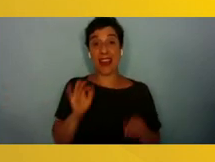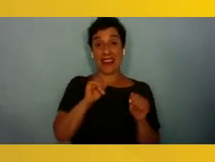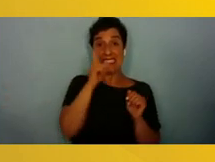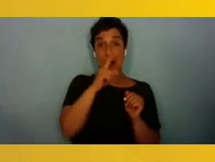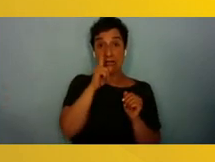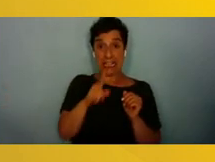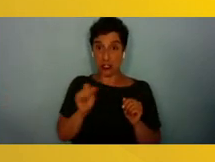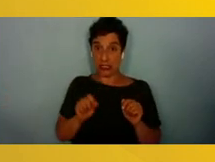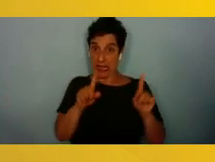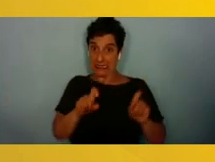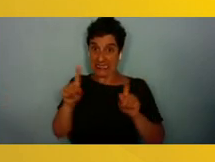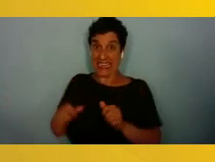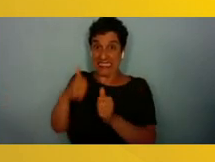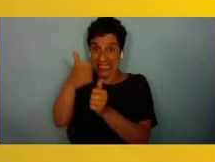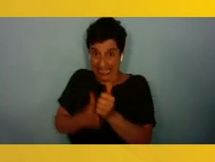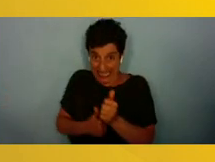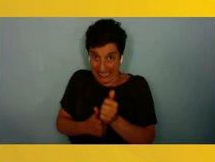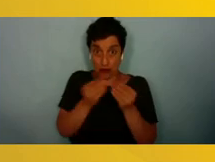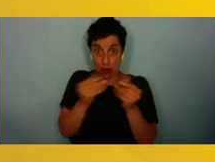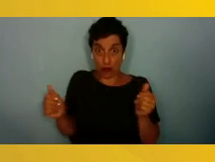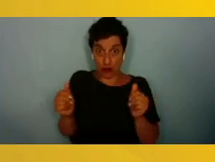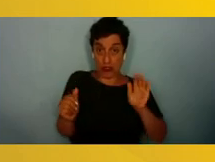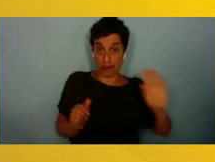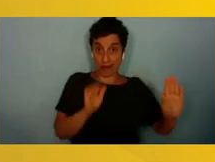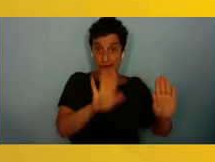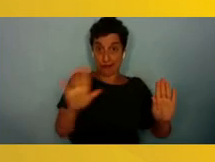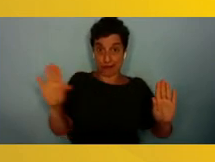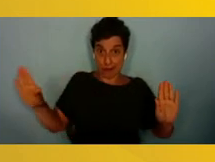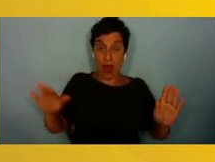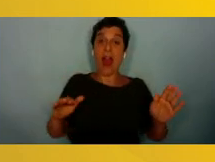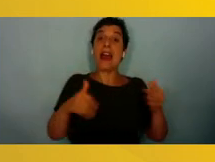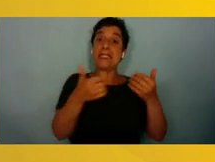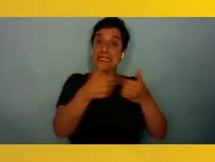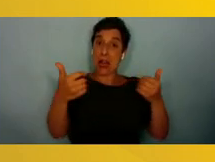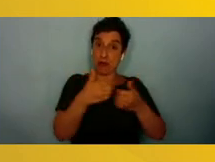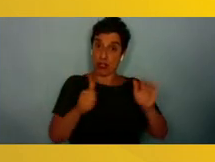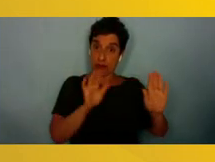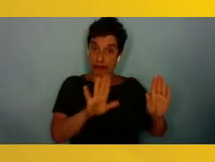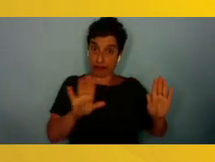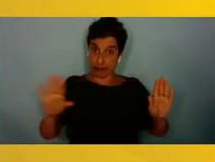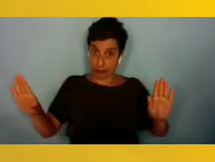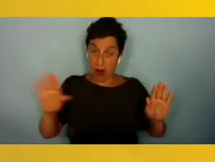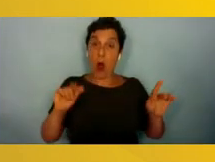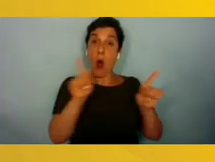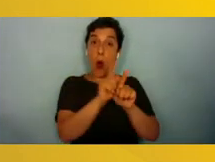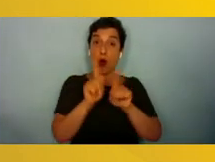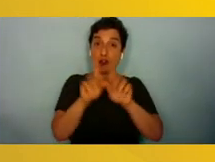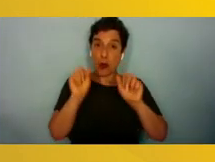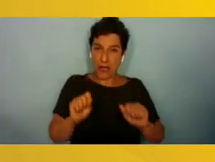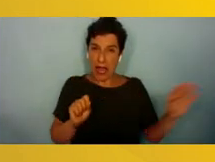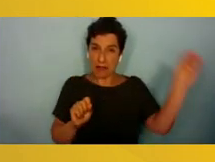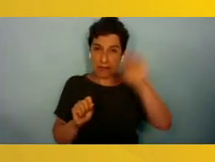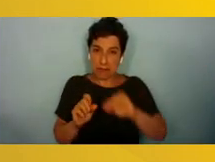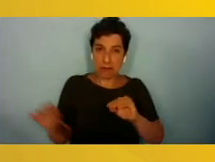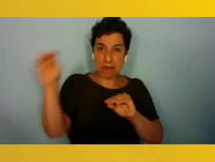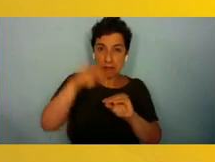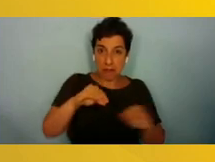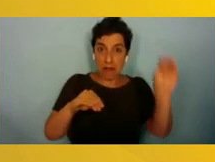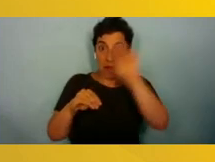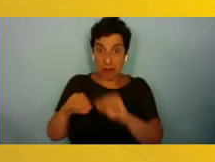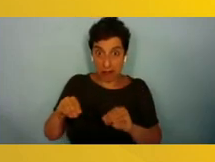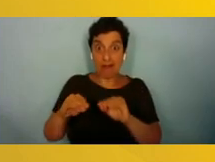test each of these solutions separately, and then they can create comprehensive solutions that put these